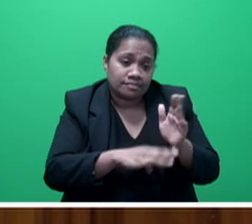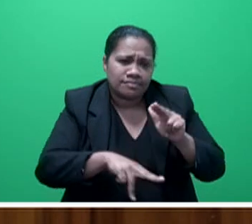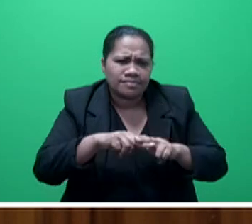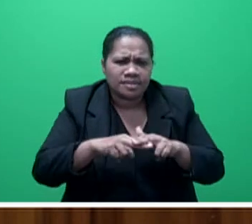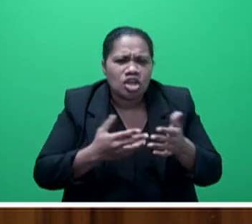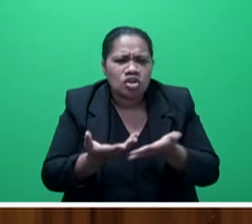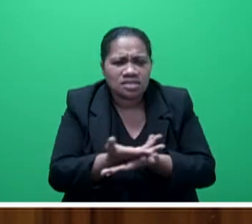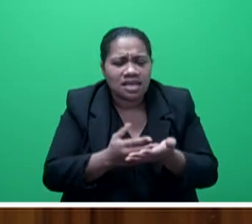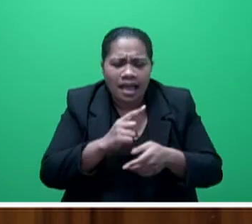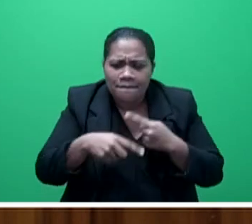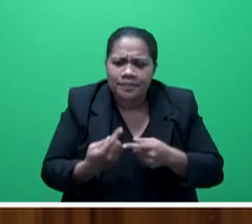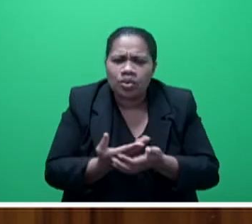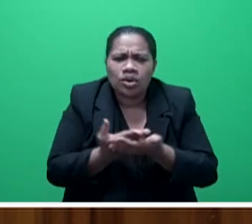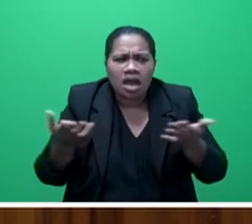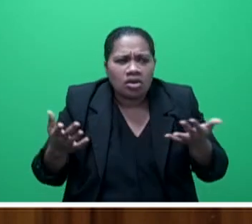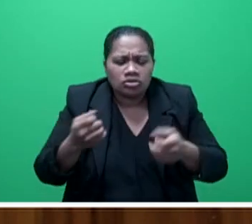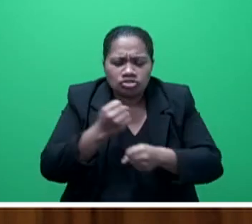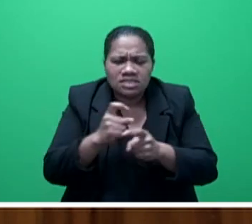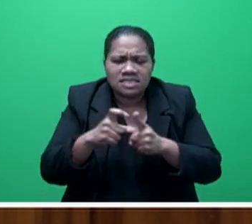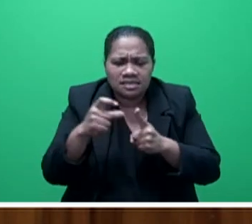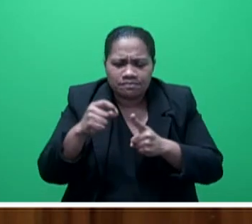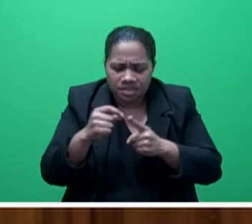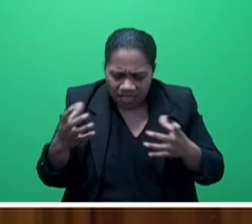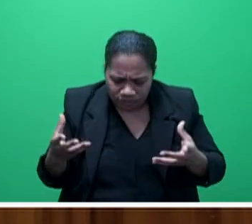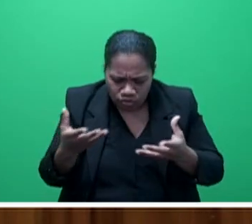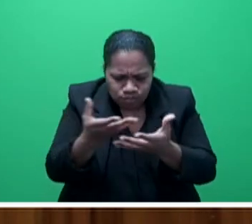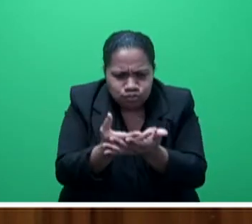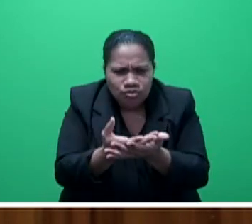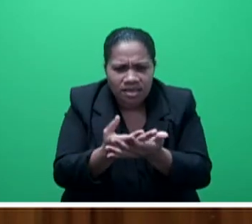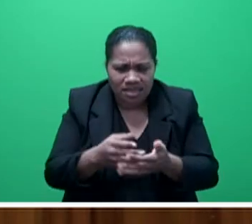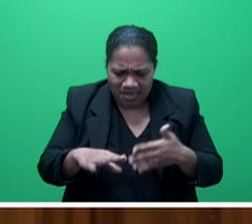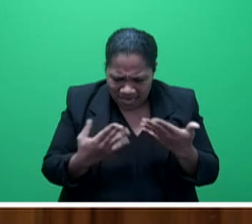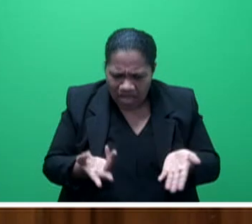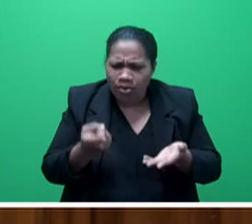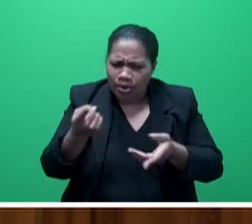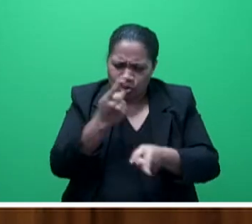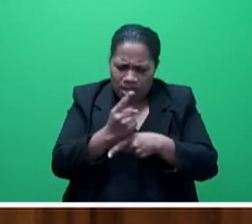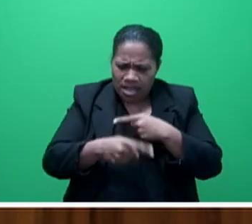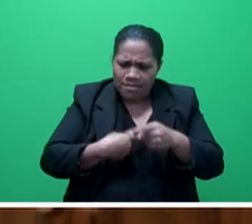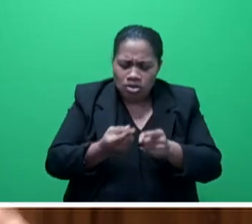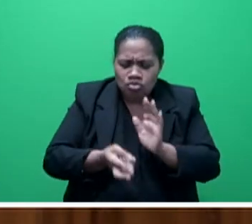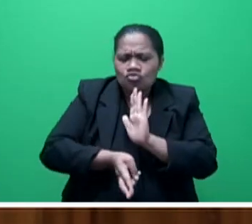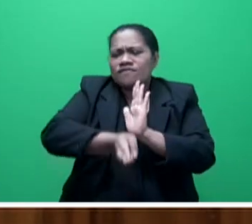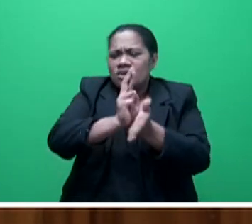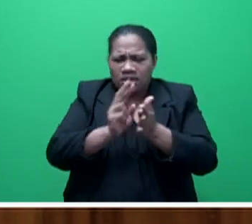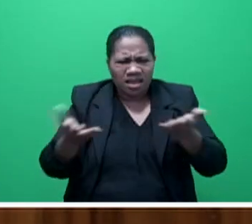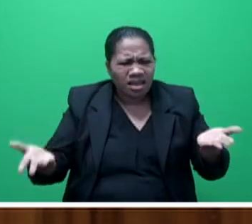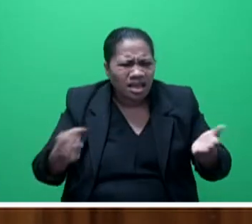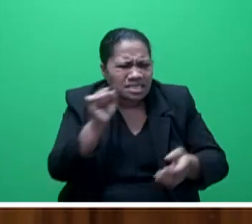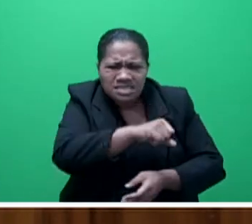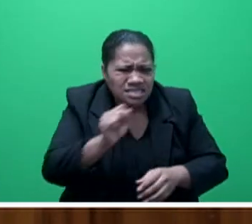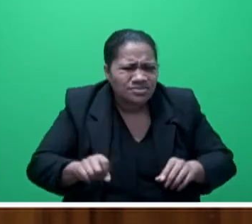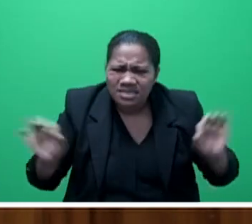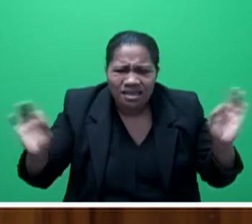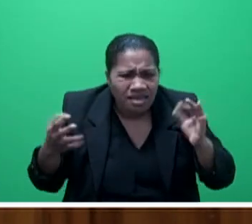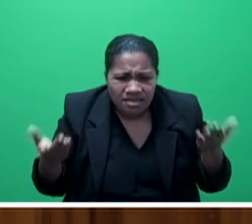way those GDP figures are put together. And he had talked about the need to review those statistics. There's nothing sinister in that. He